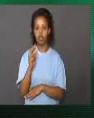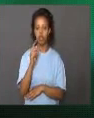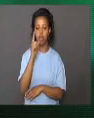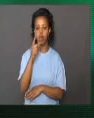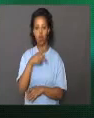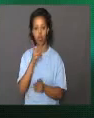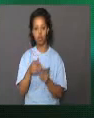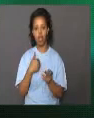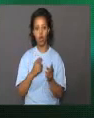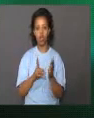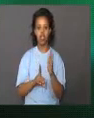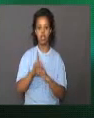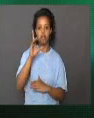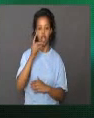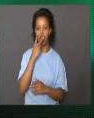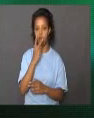area.